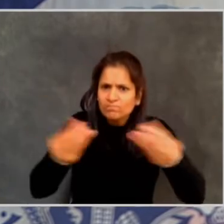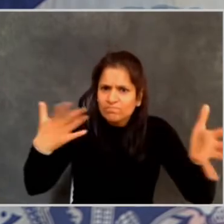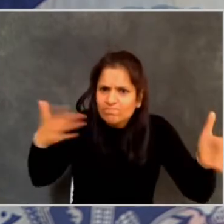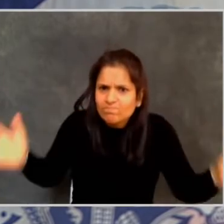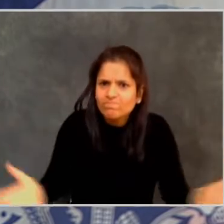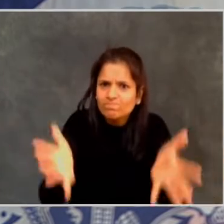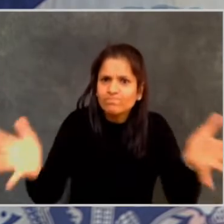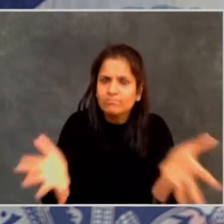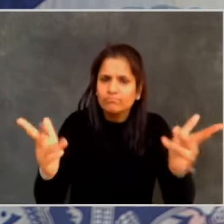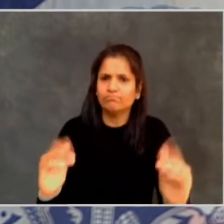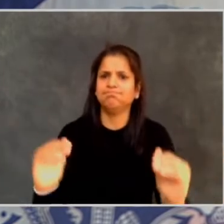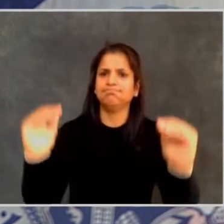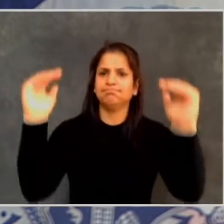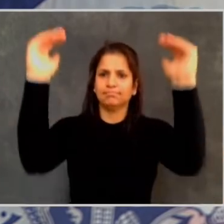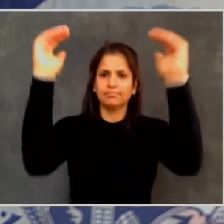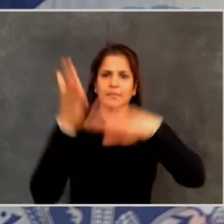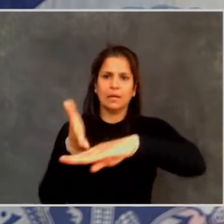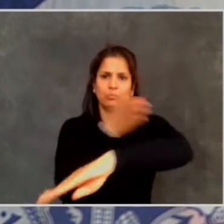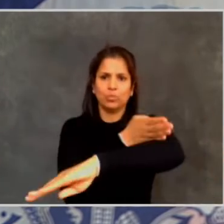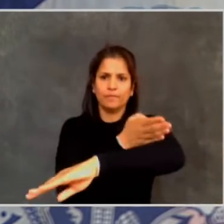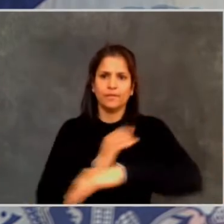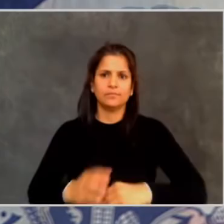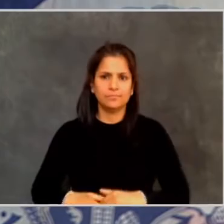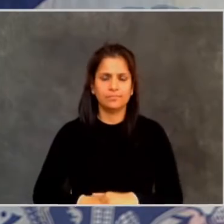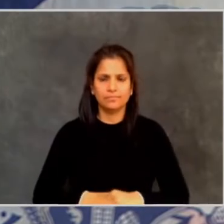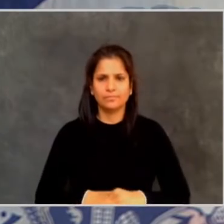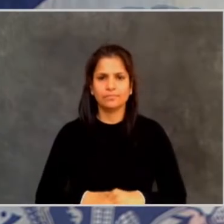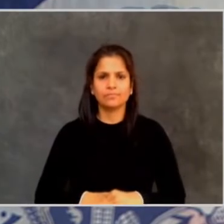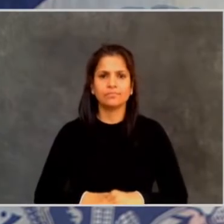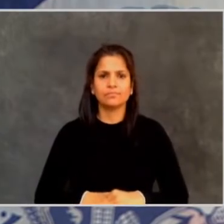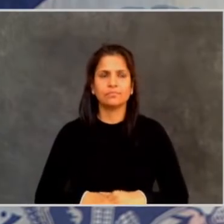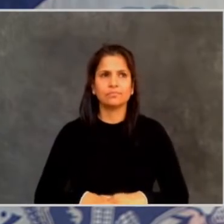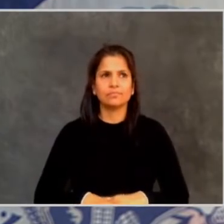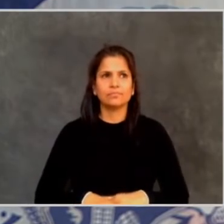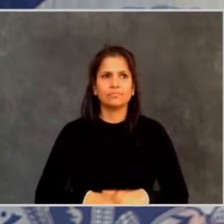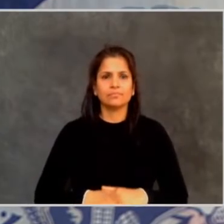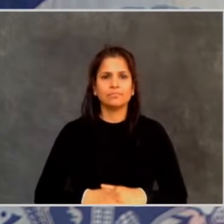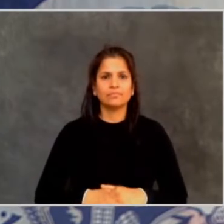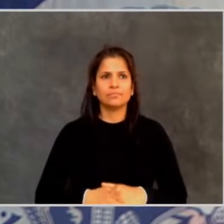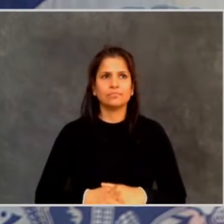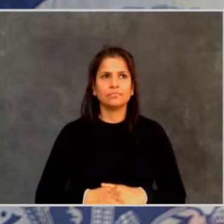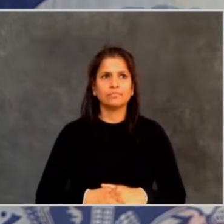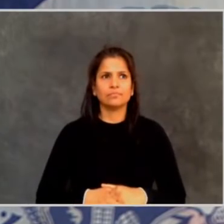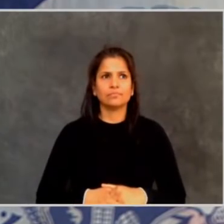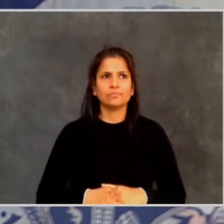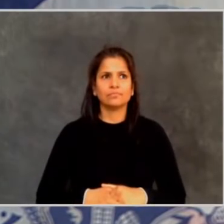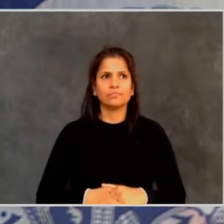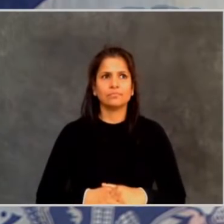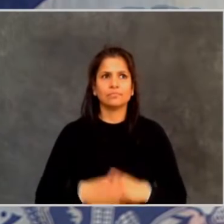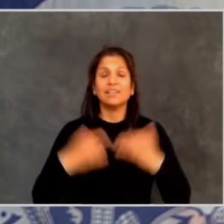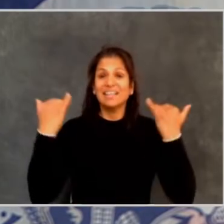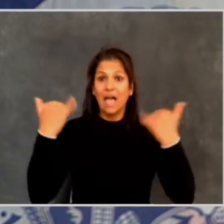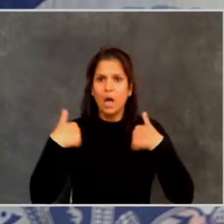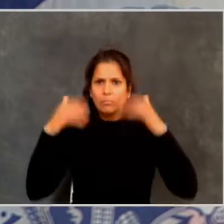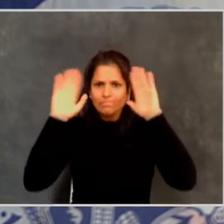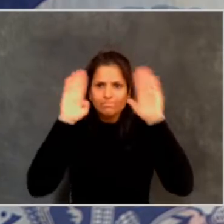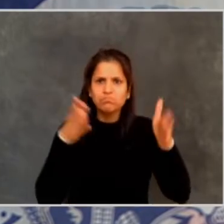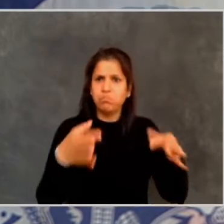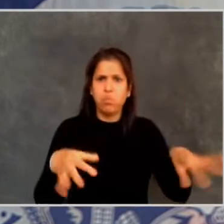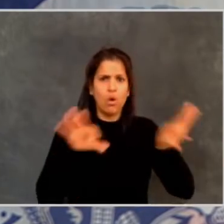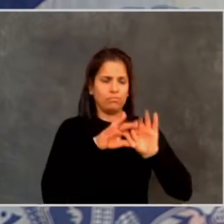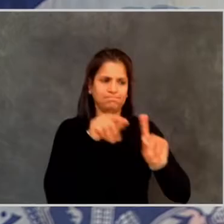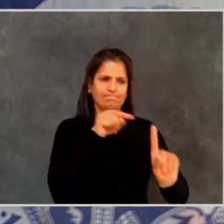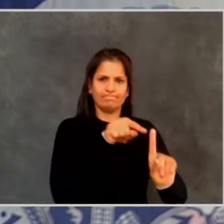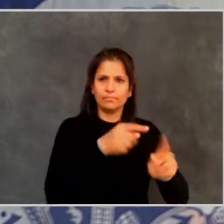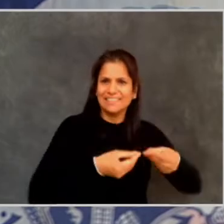lot of the efforts and initiatives that have been supported at the health department, including the fight against tobacco, for example, which